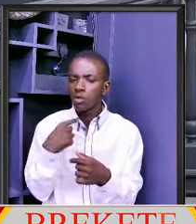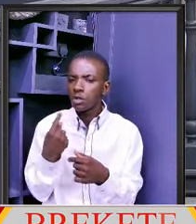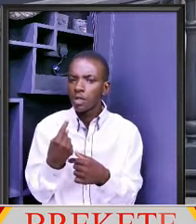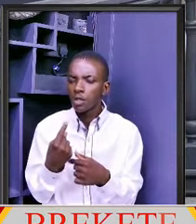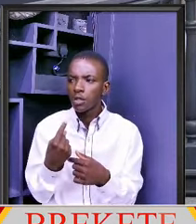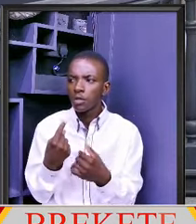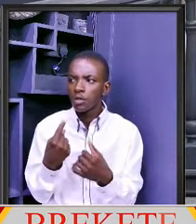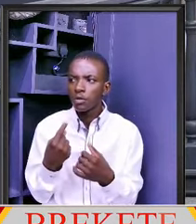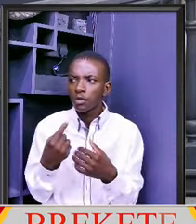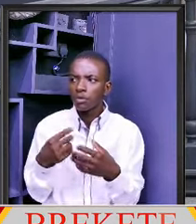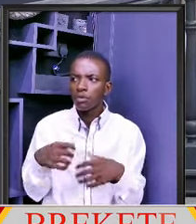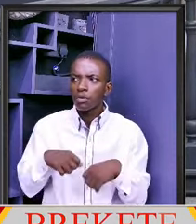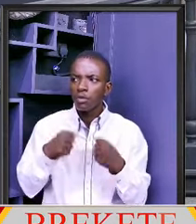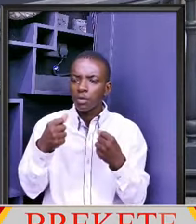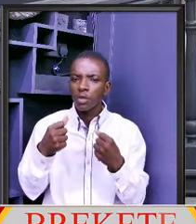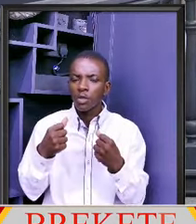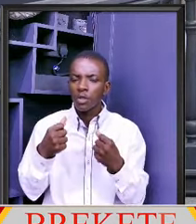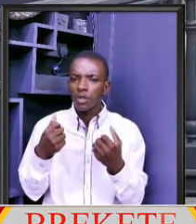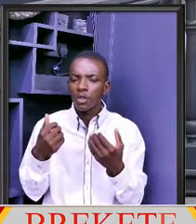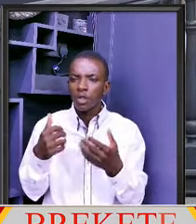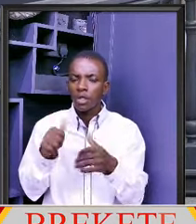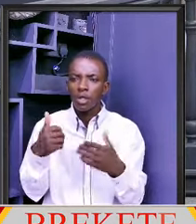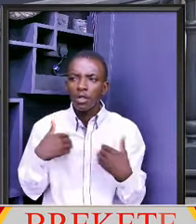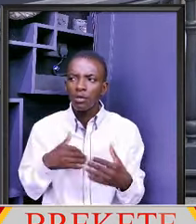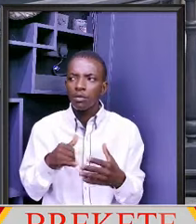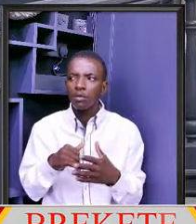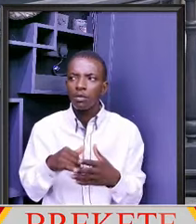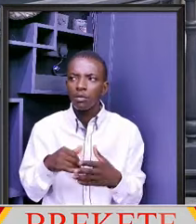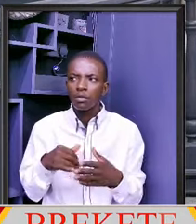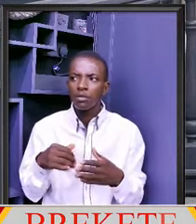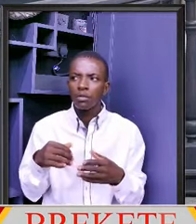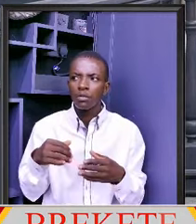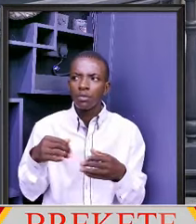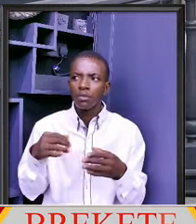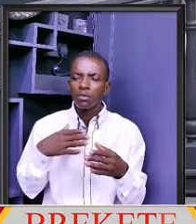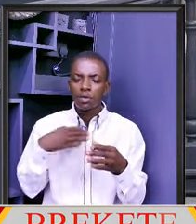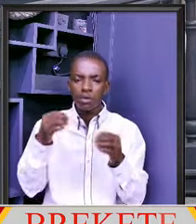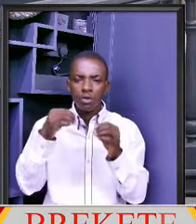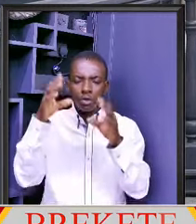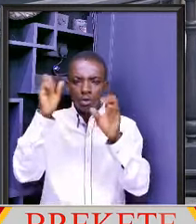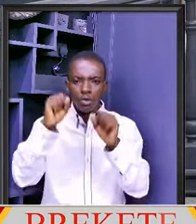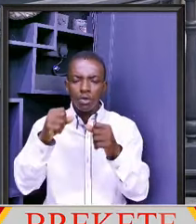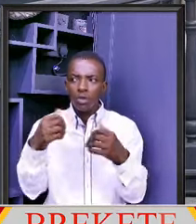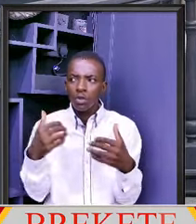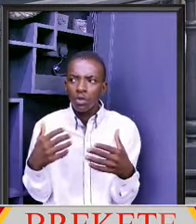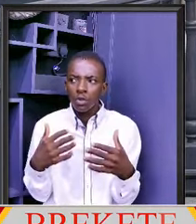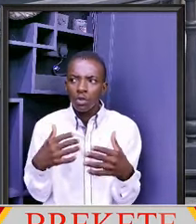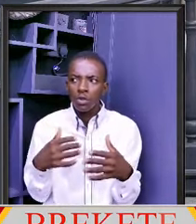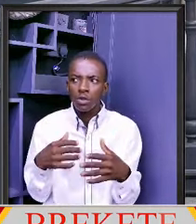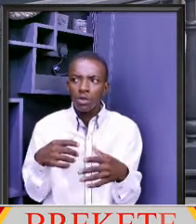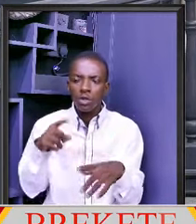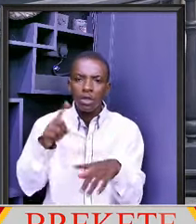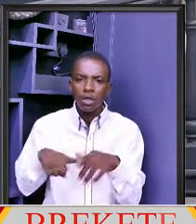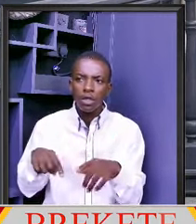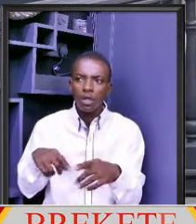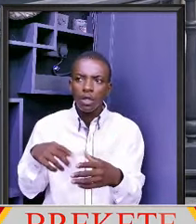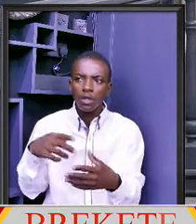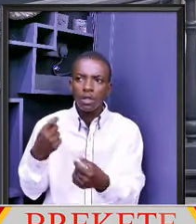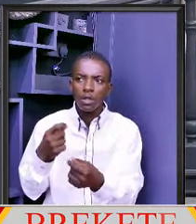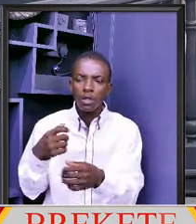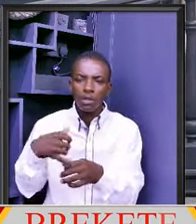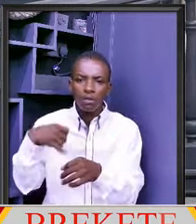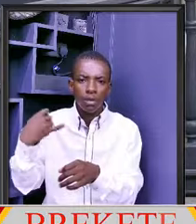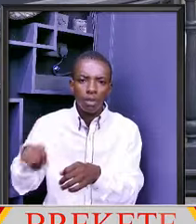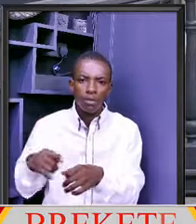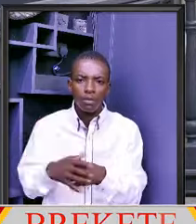it to impress anybody. I'm saying it before God. Yeah. My president will come and say it before him. He was shaking, he cannot hold the Bible.